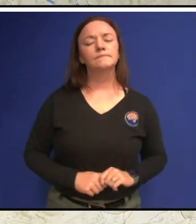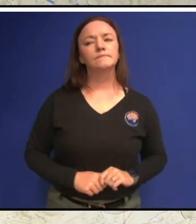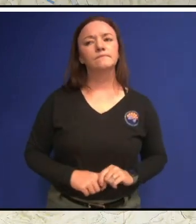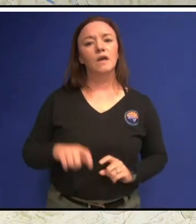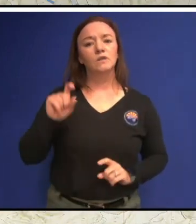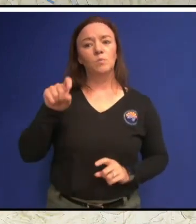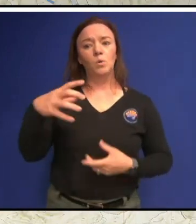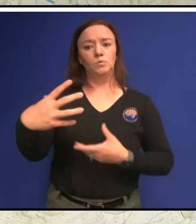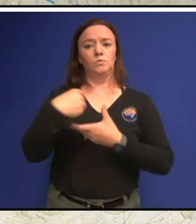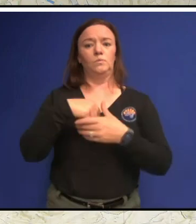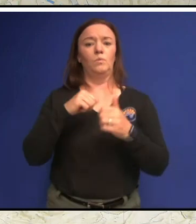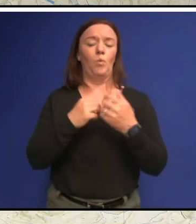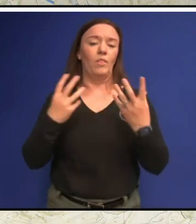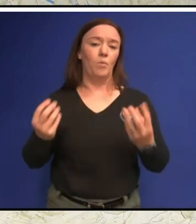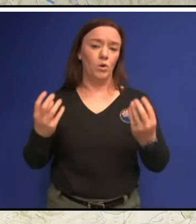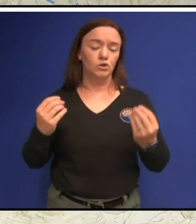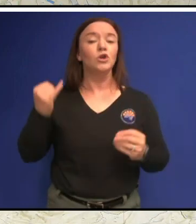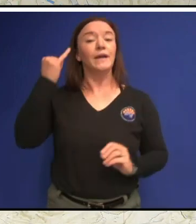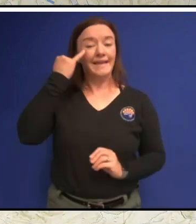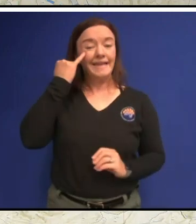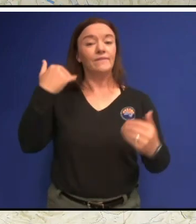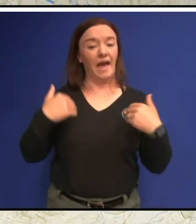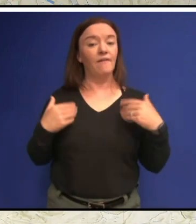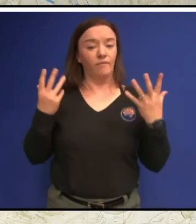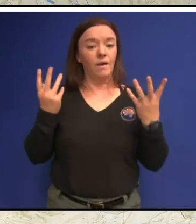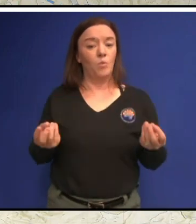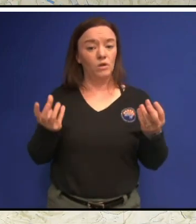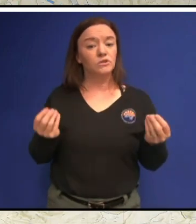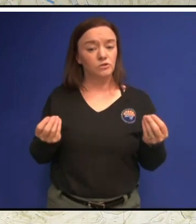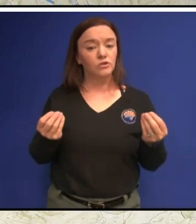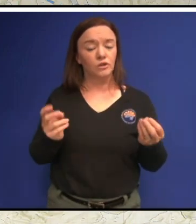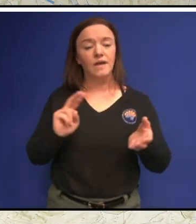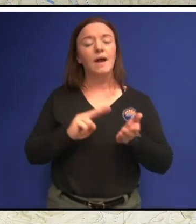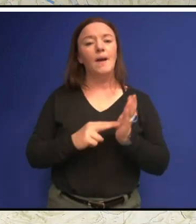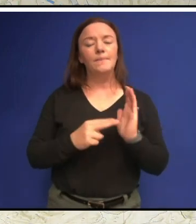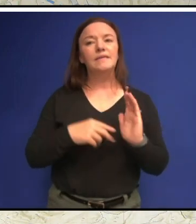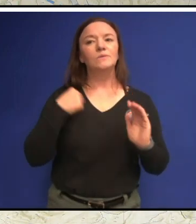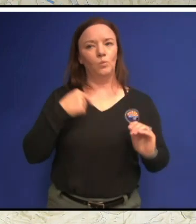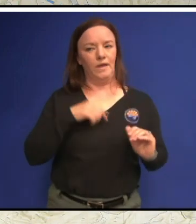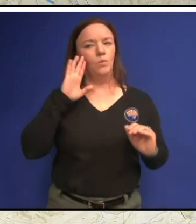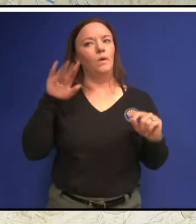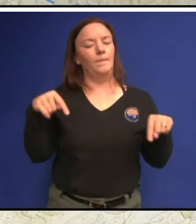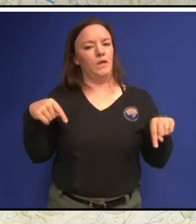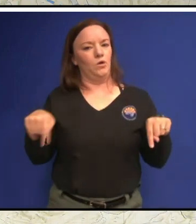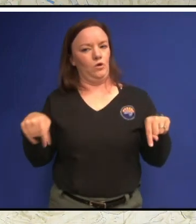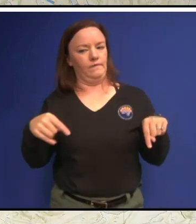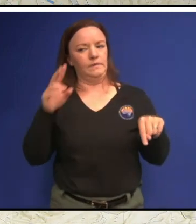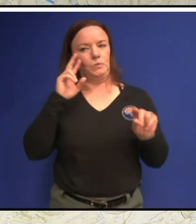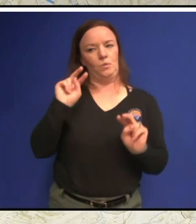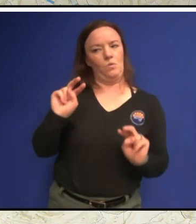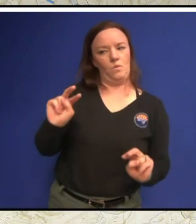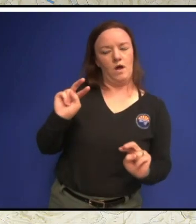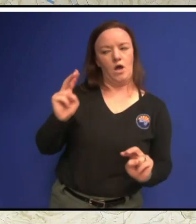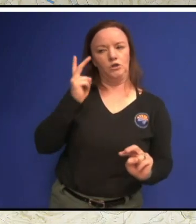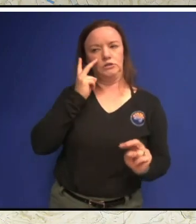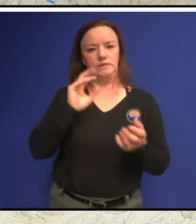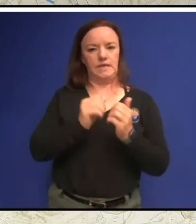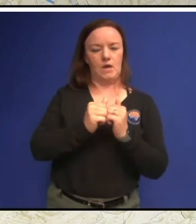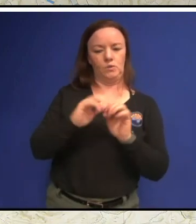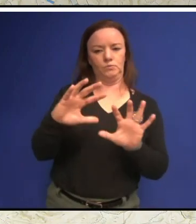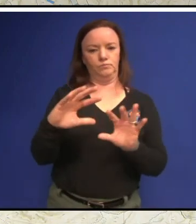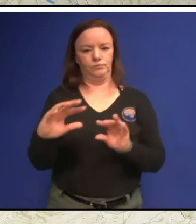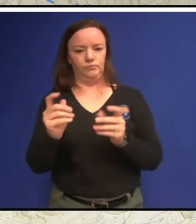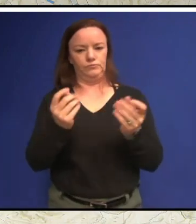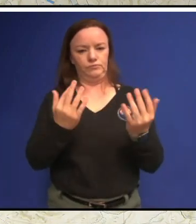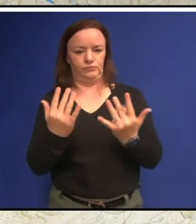moisture. If it's accompanied by moisture, what it means is that we'll be nervous, we'll be watching it, we'll be seeing what actions we can take to suppress it, but that it won't